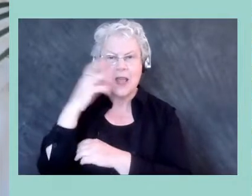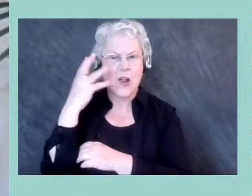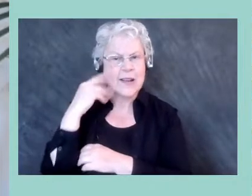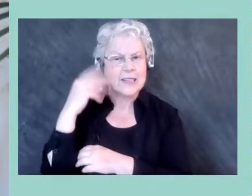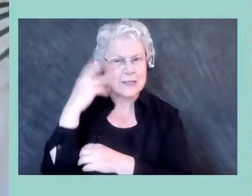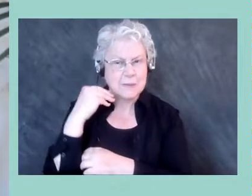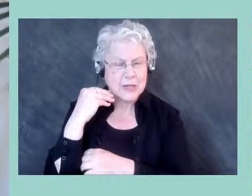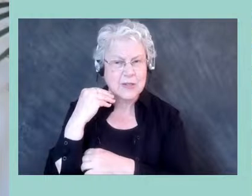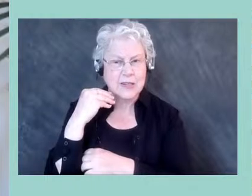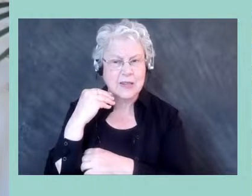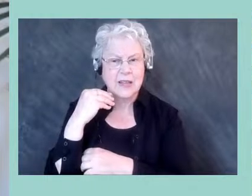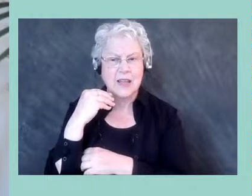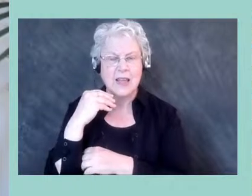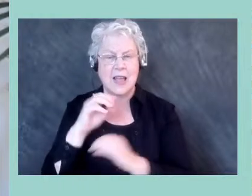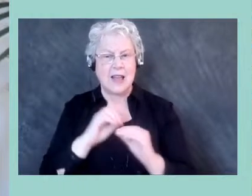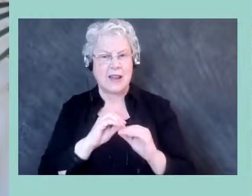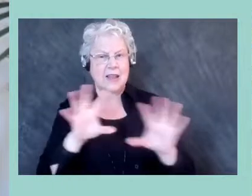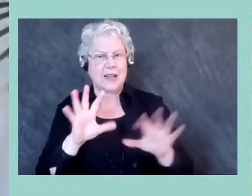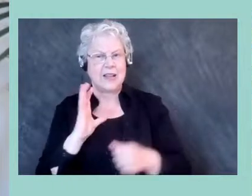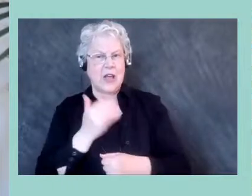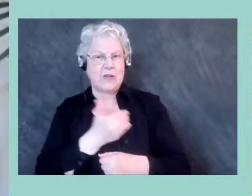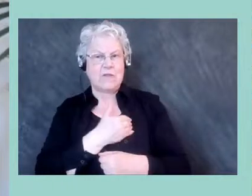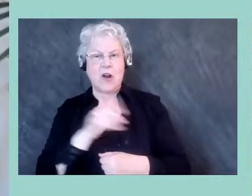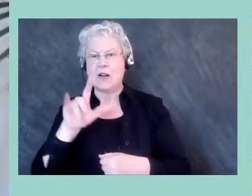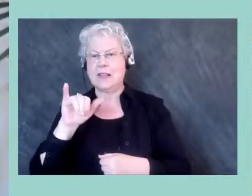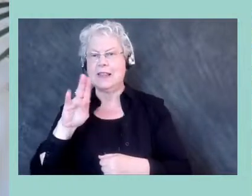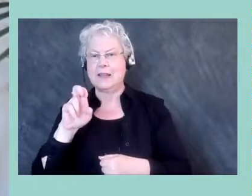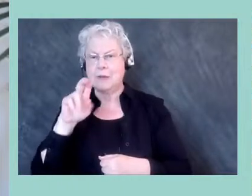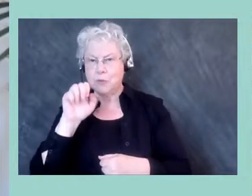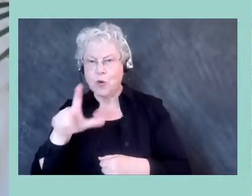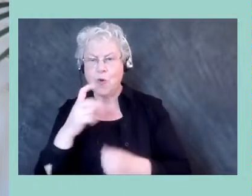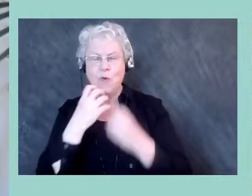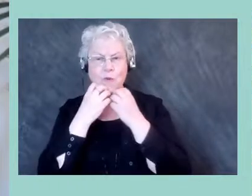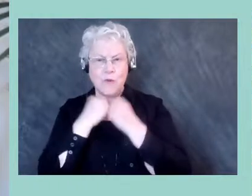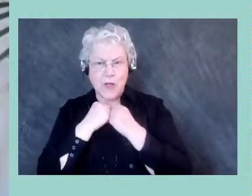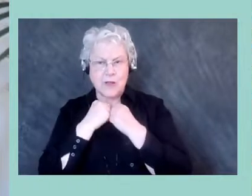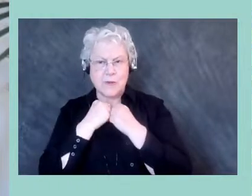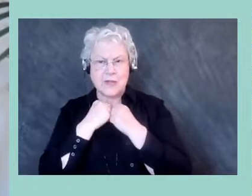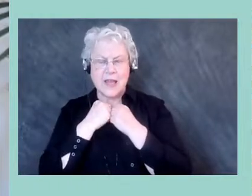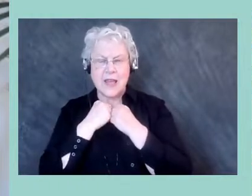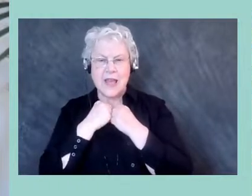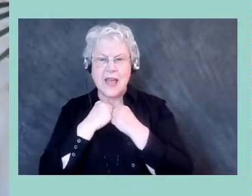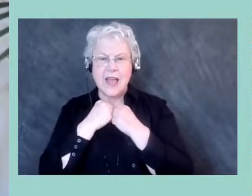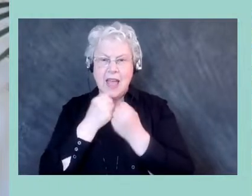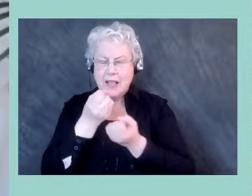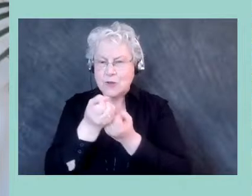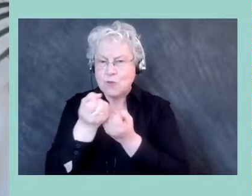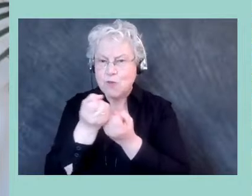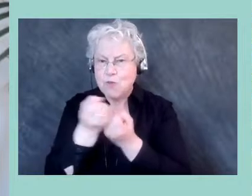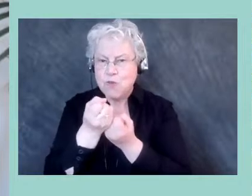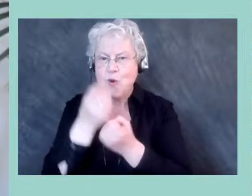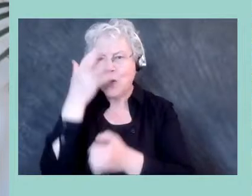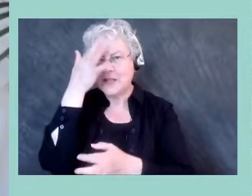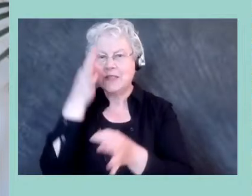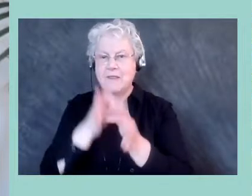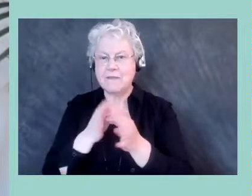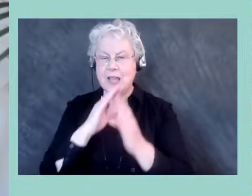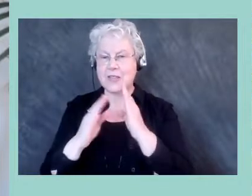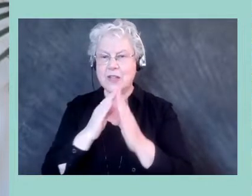experiences, the clarity of our liberatory values, and the solace of faith community to hold us in this